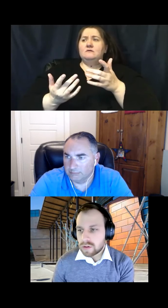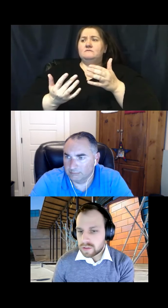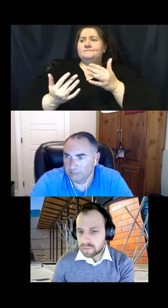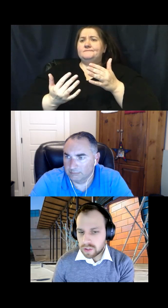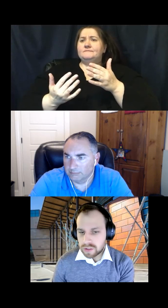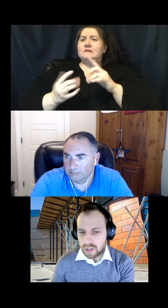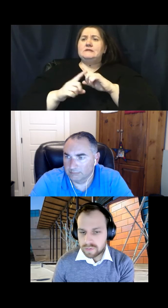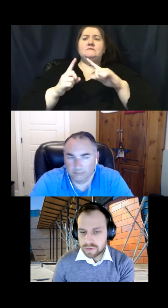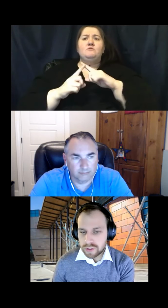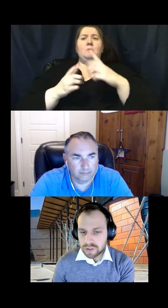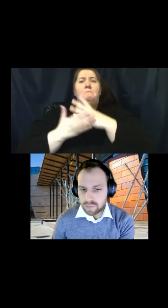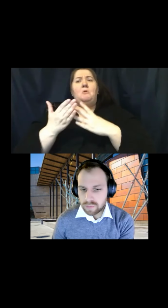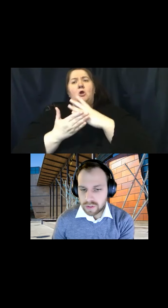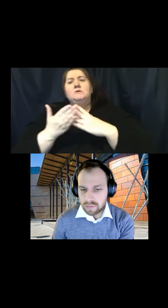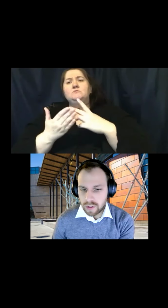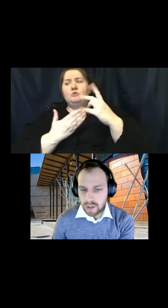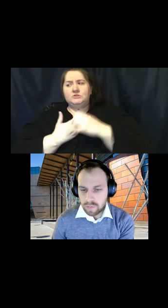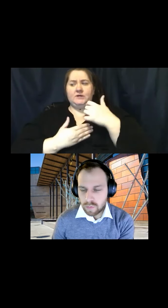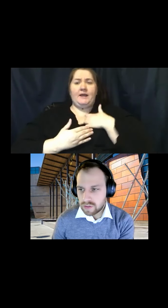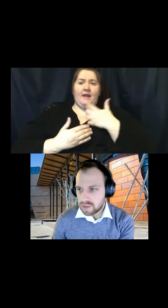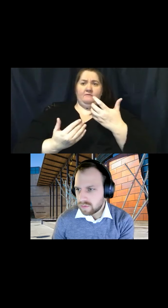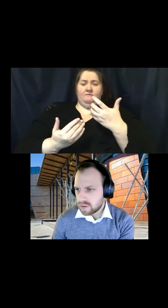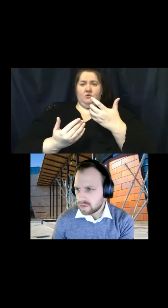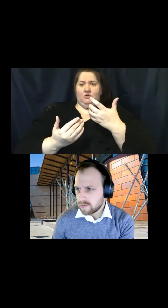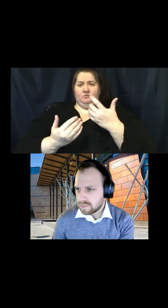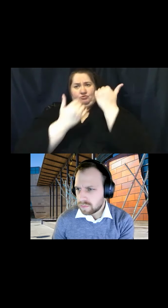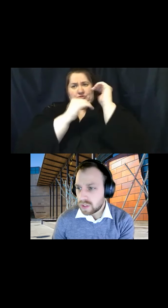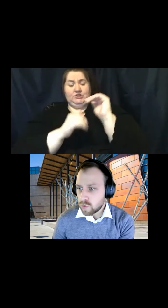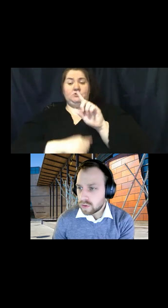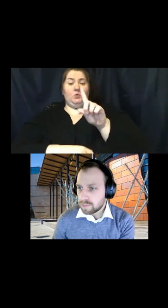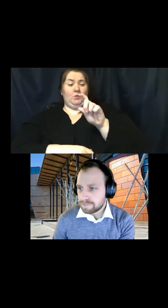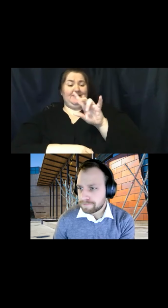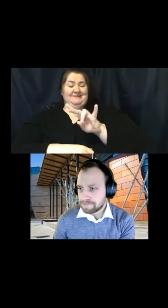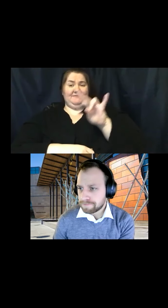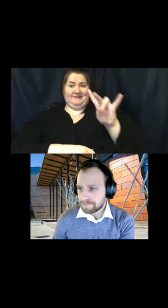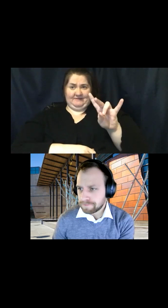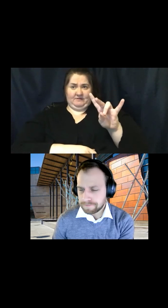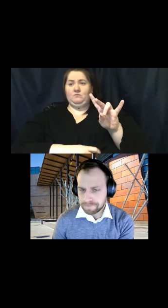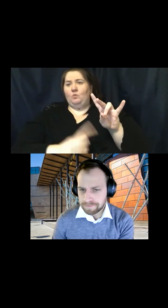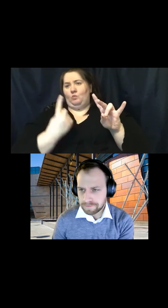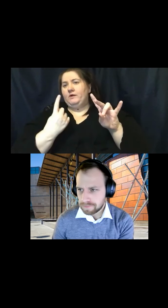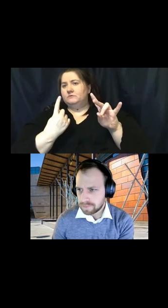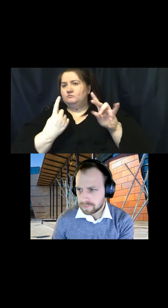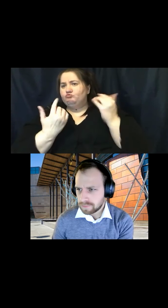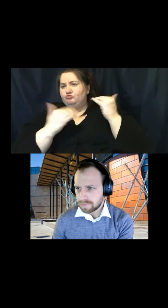different parts of this project have restrictions with it, 177th being one of them.